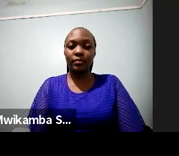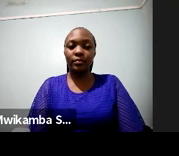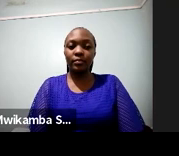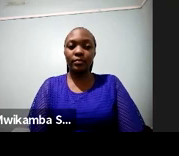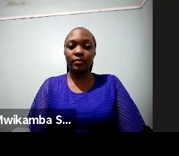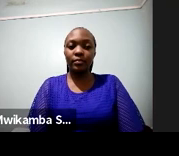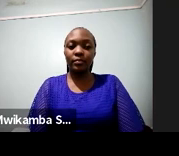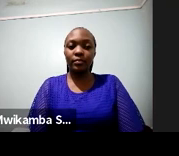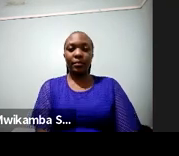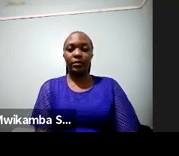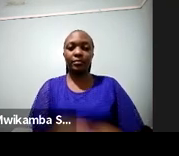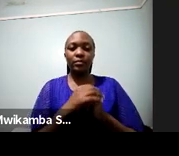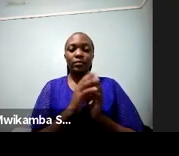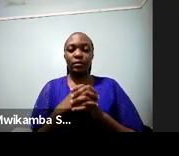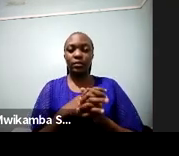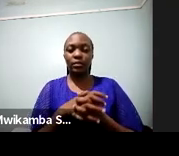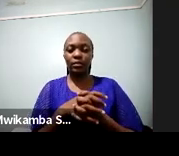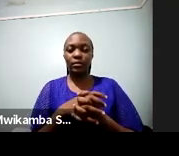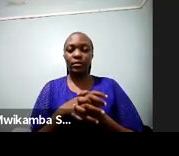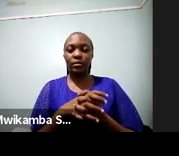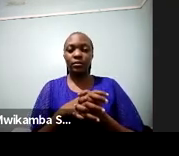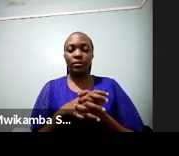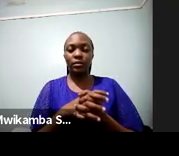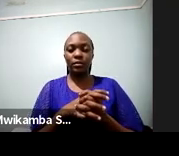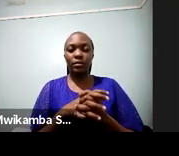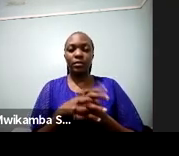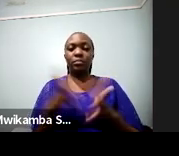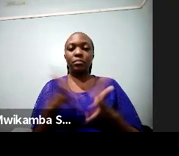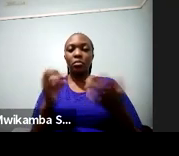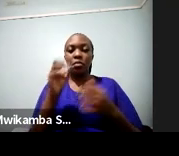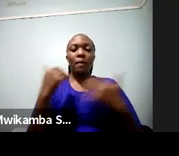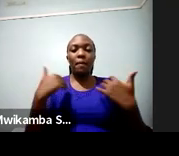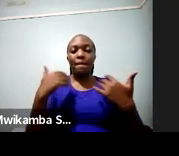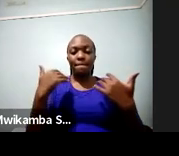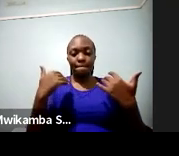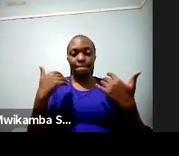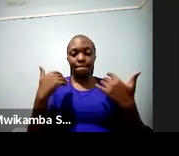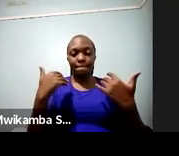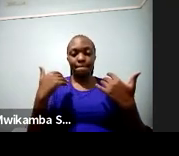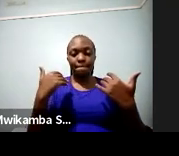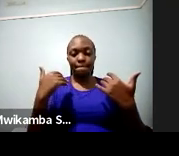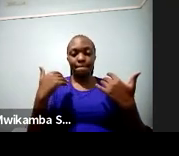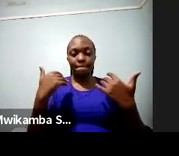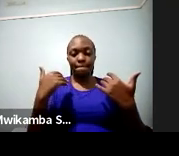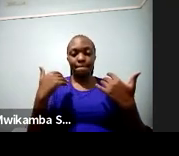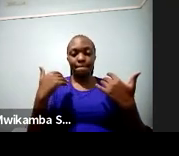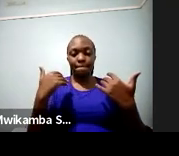So discretionary spending then in that kind of conversation becomes a want. I want